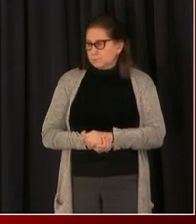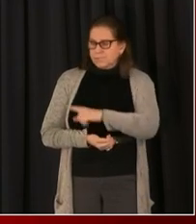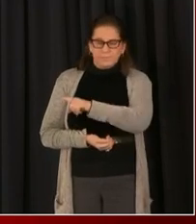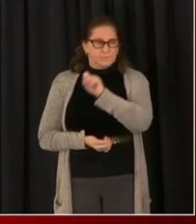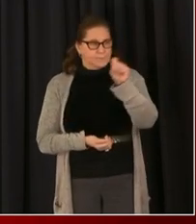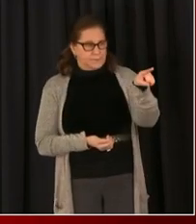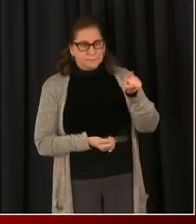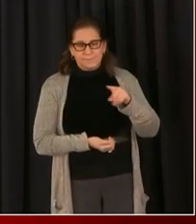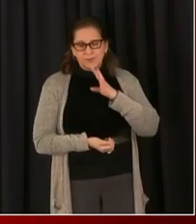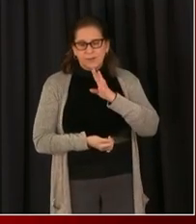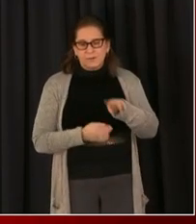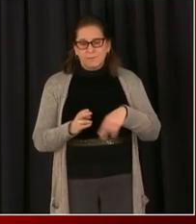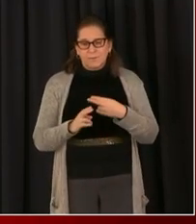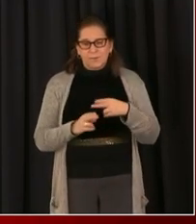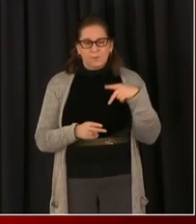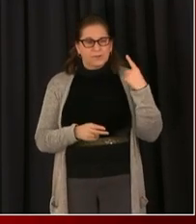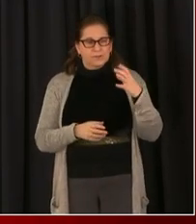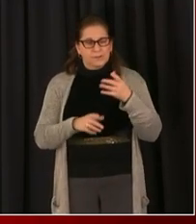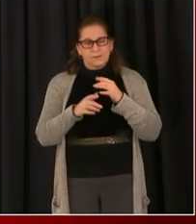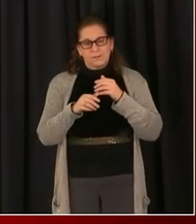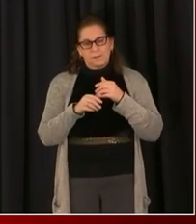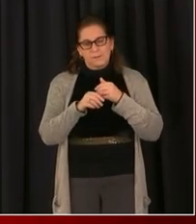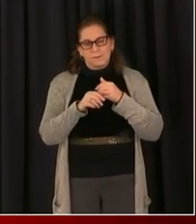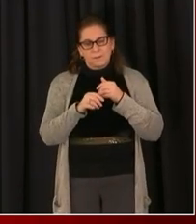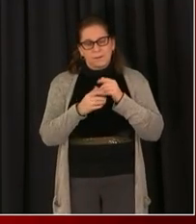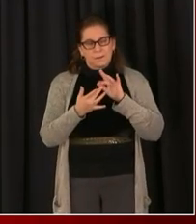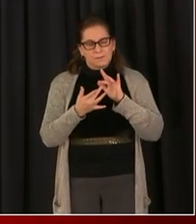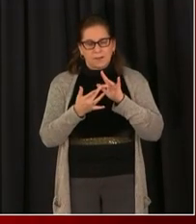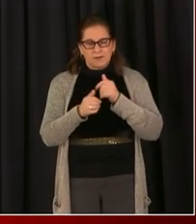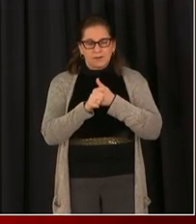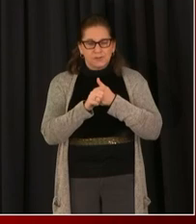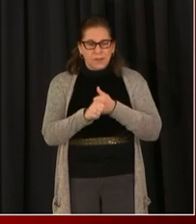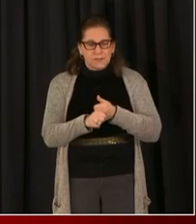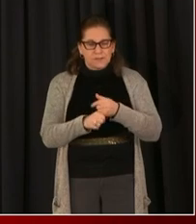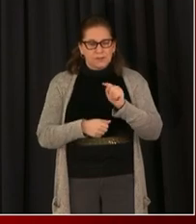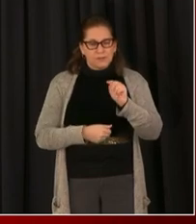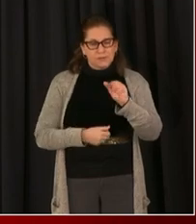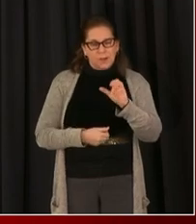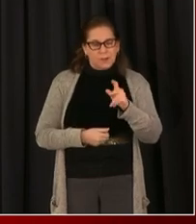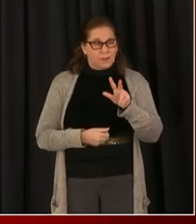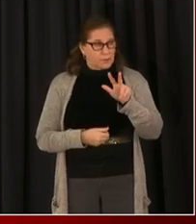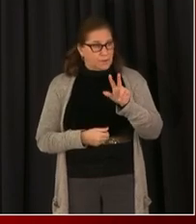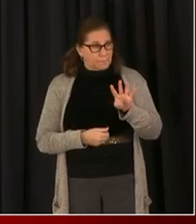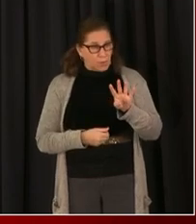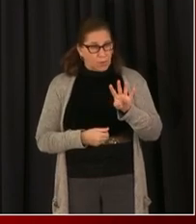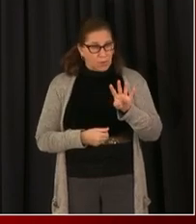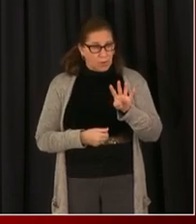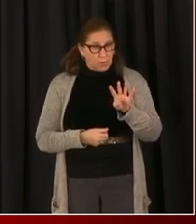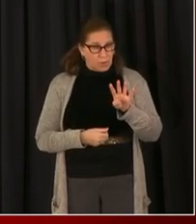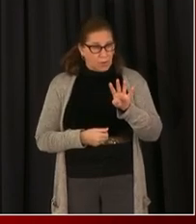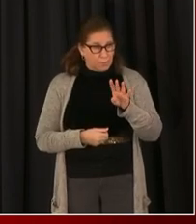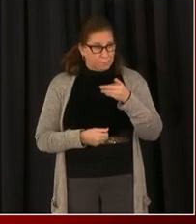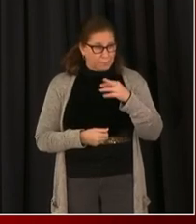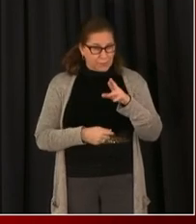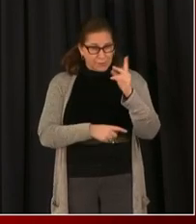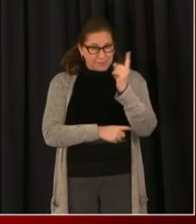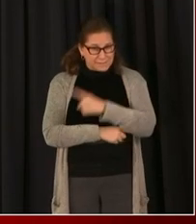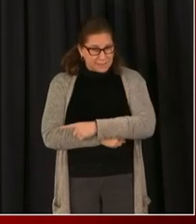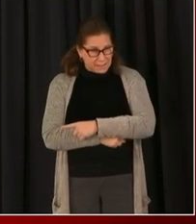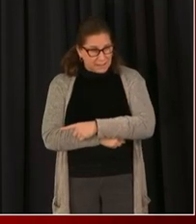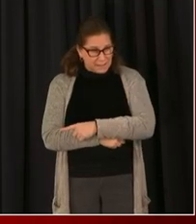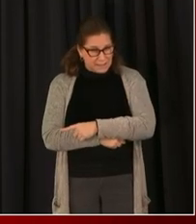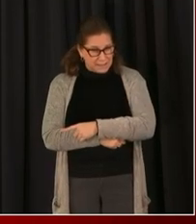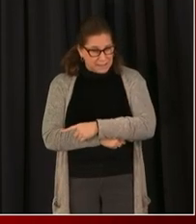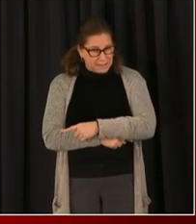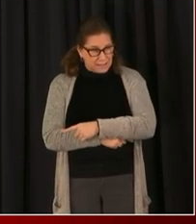And do you guys have enough contact tracers for the program to be effective? Yeah, it's an excellent question. It's all relative, right?